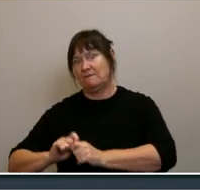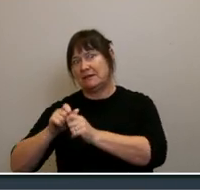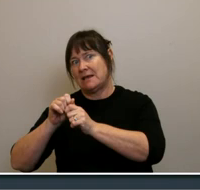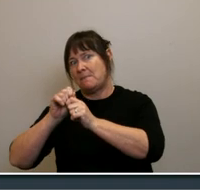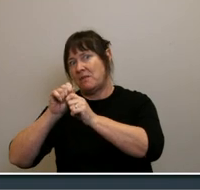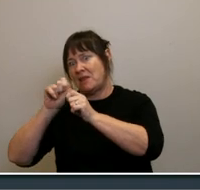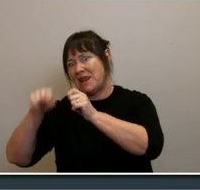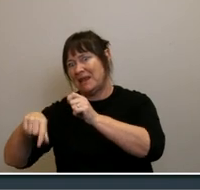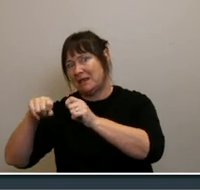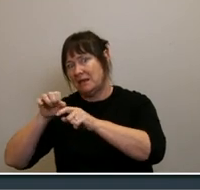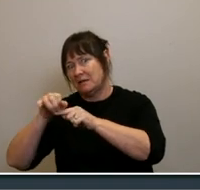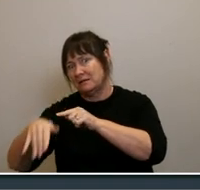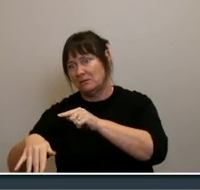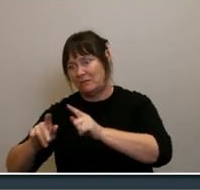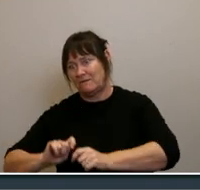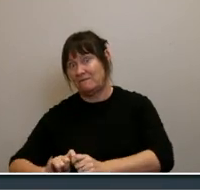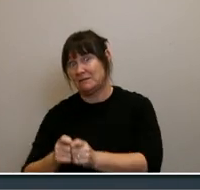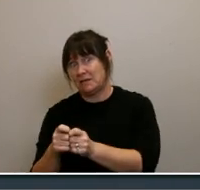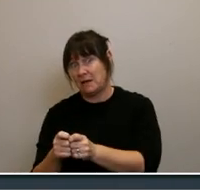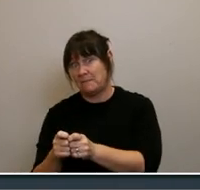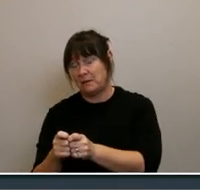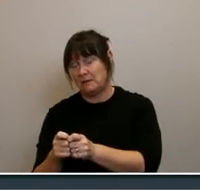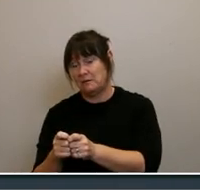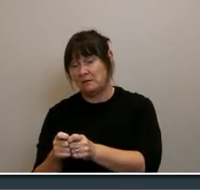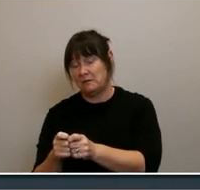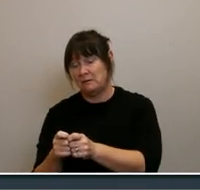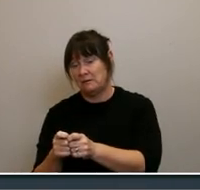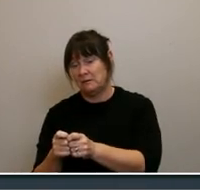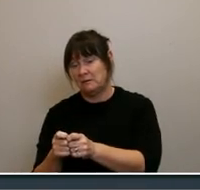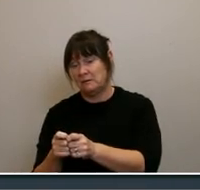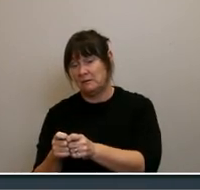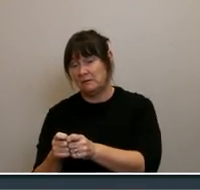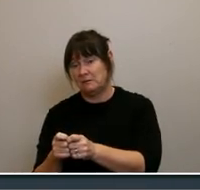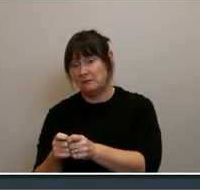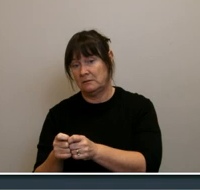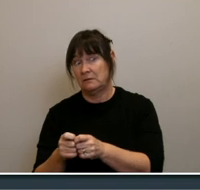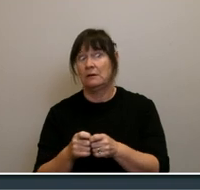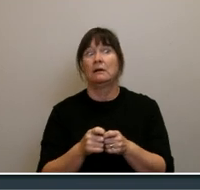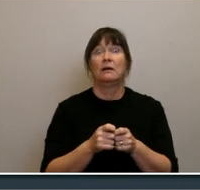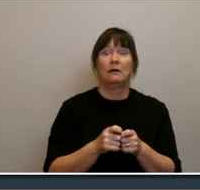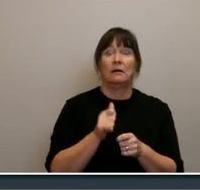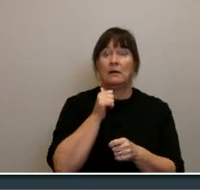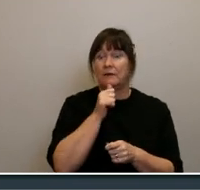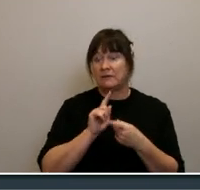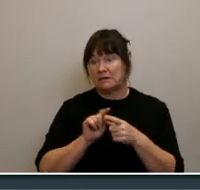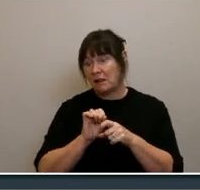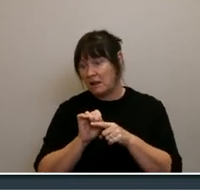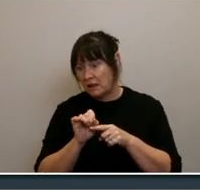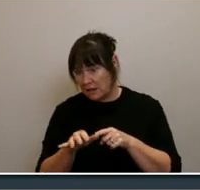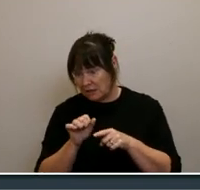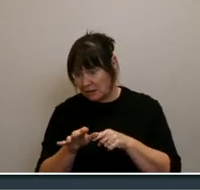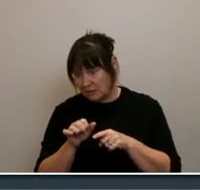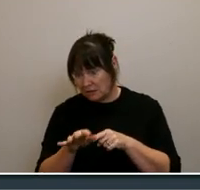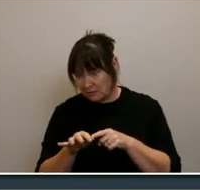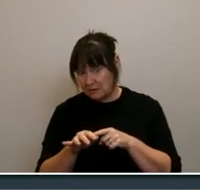leakage, we can't dispense with means of sterilizing our water after it comes out of the